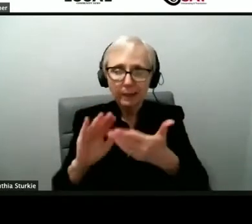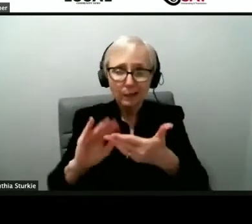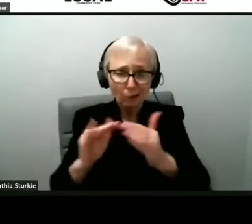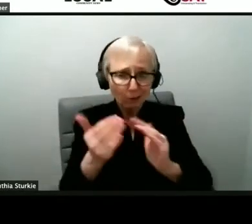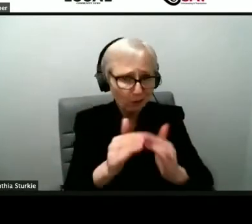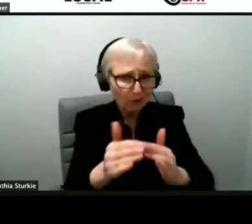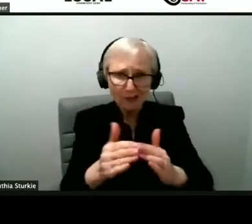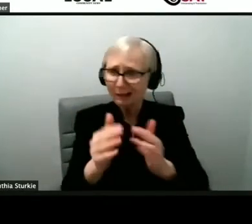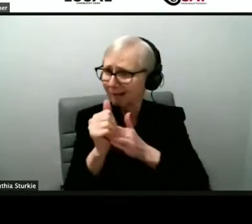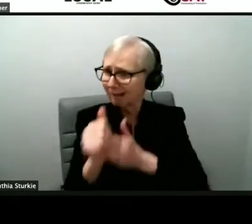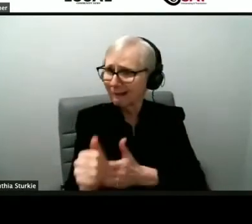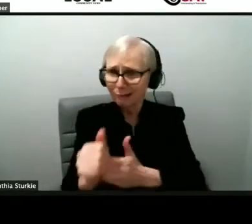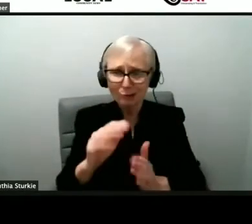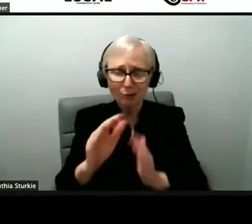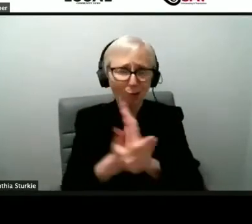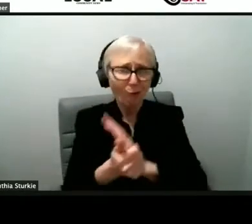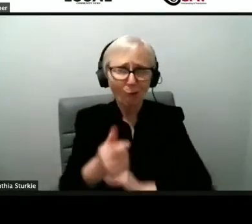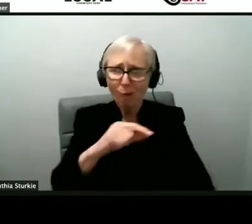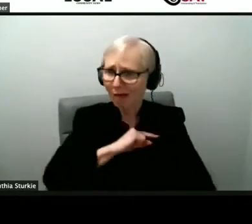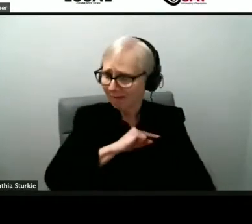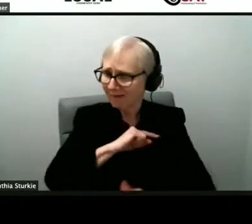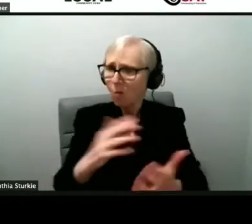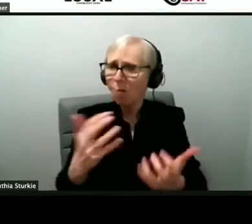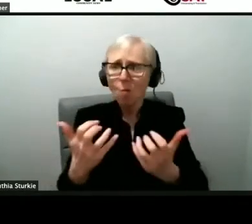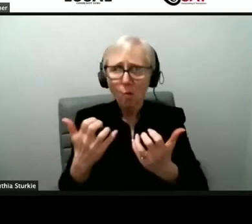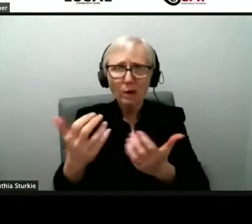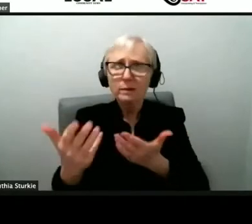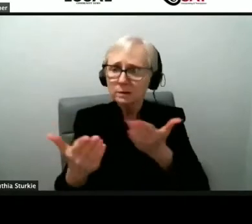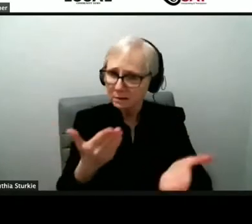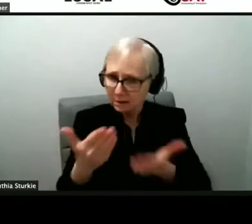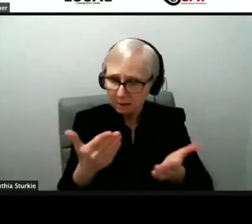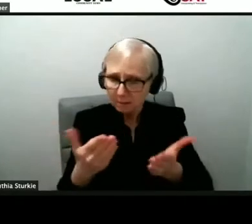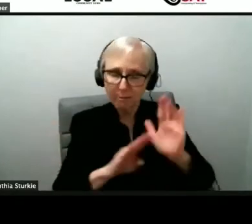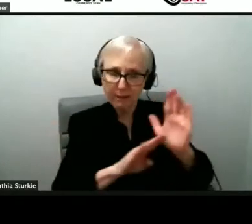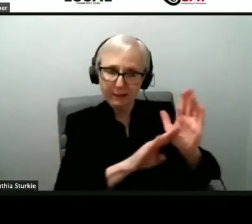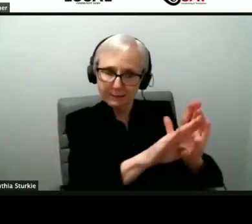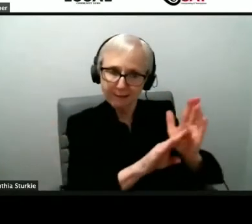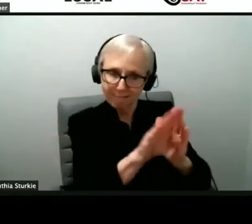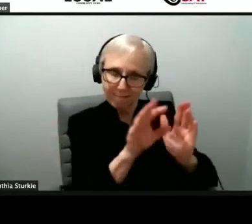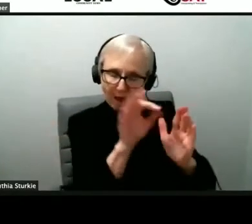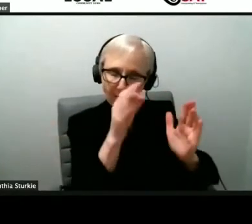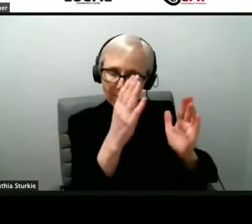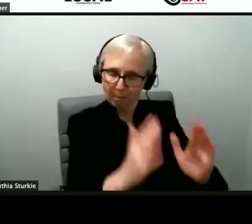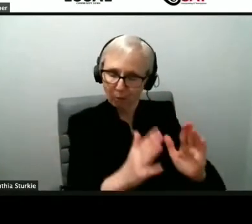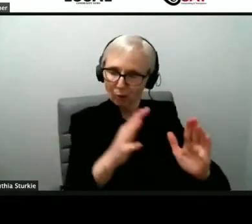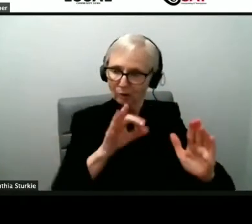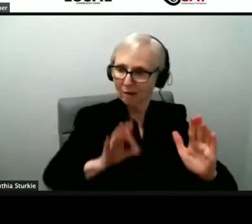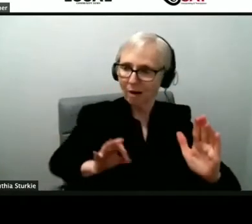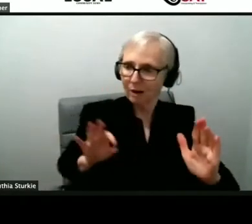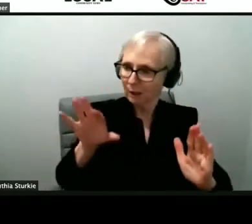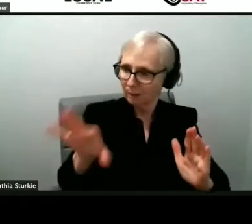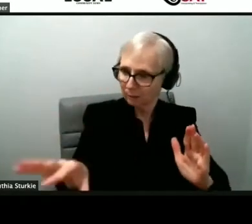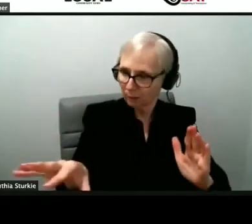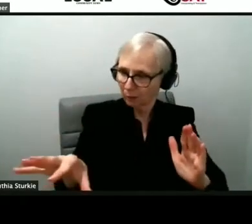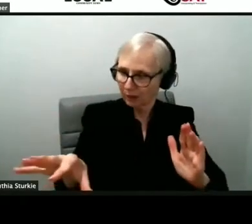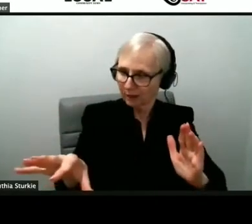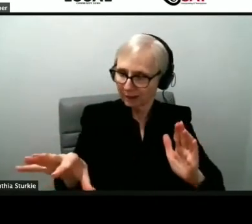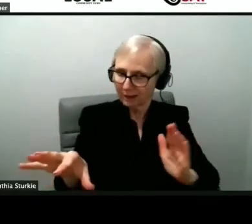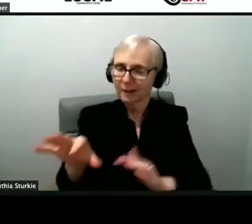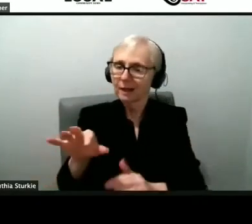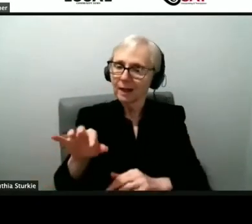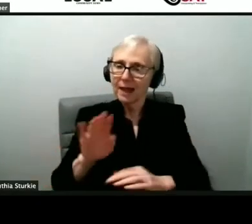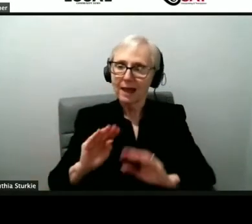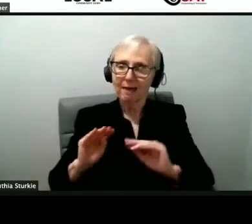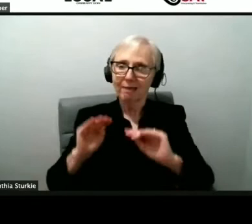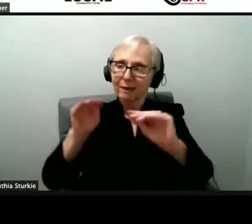and more than willing to serve. And one huge problem is that developers are contributing to the campaign to our city council and are then placed on boards